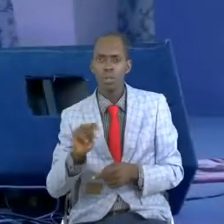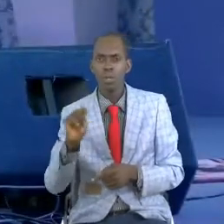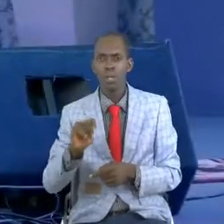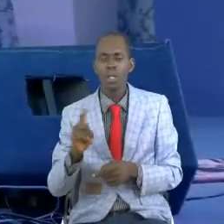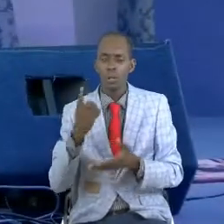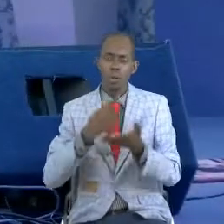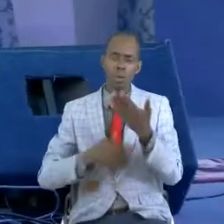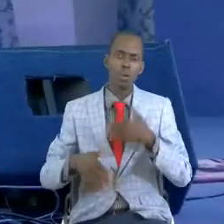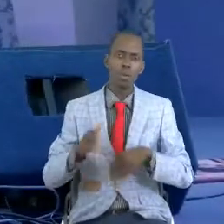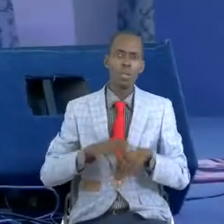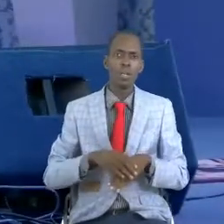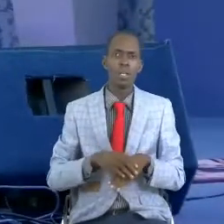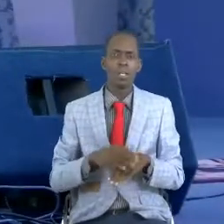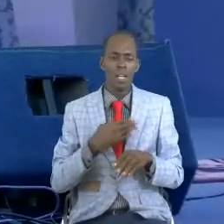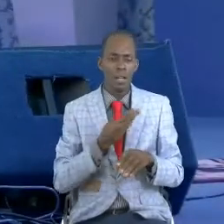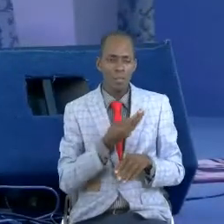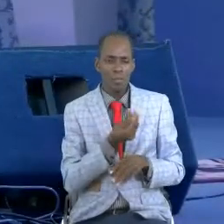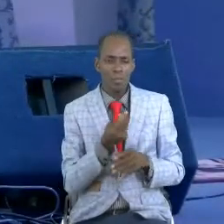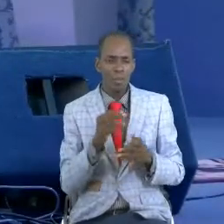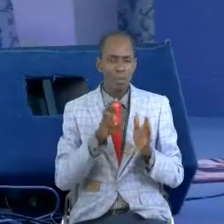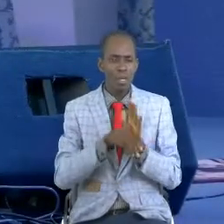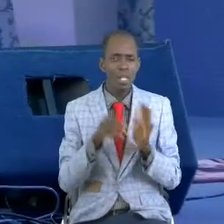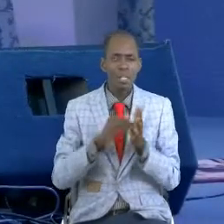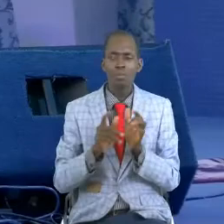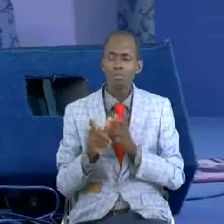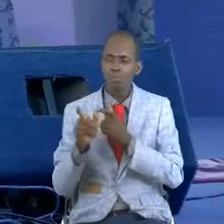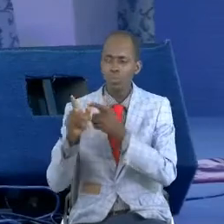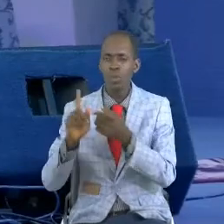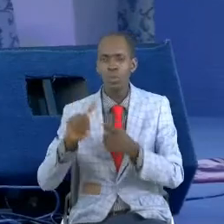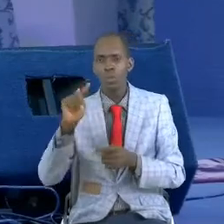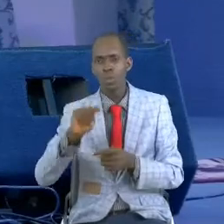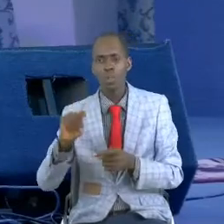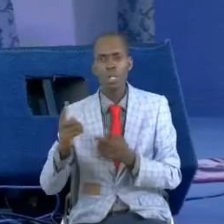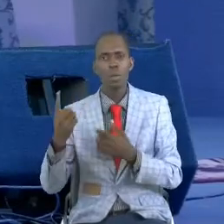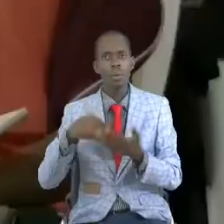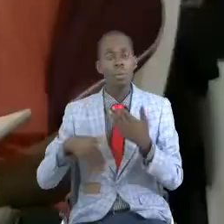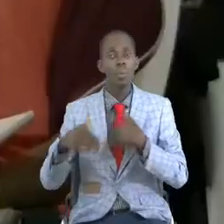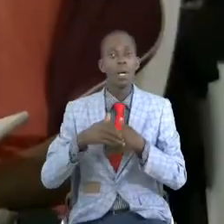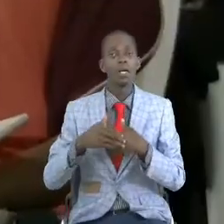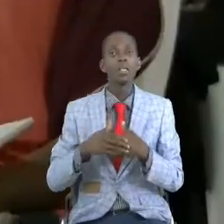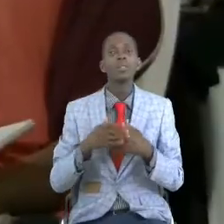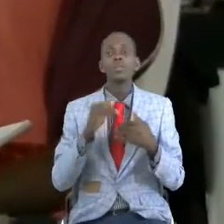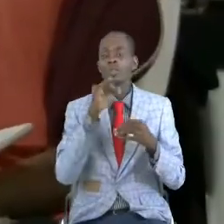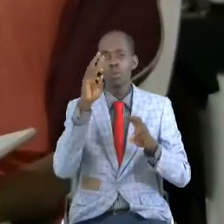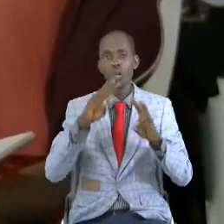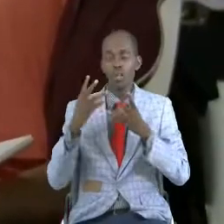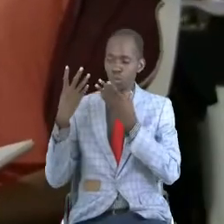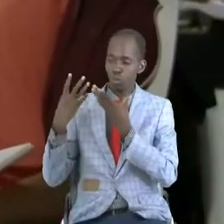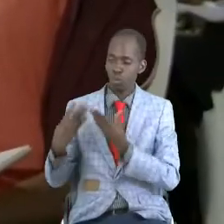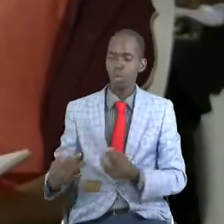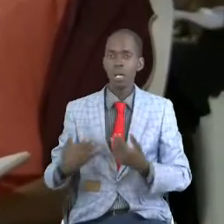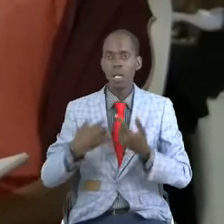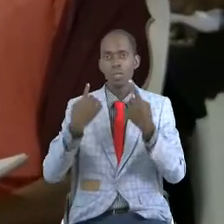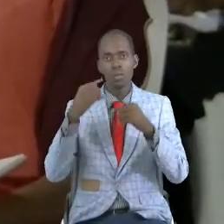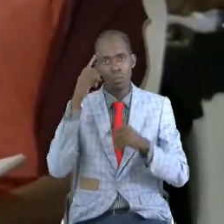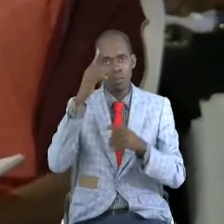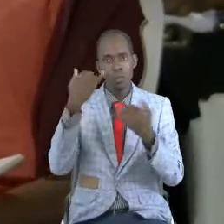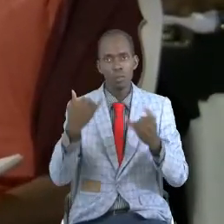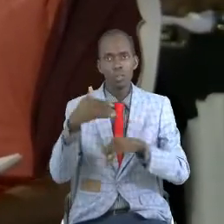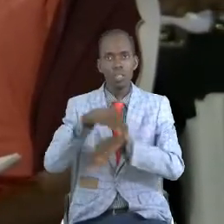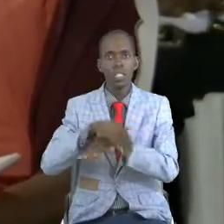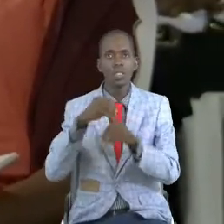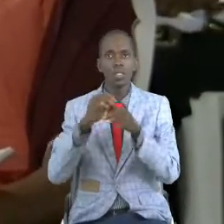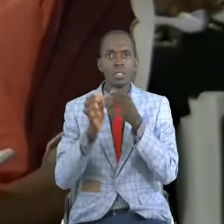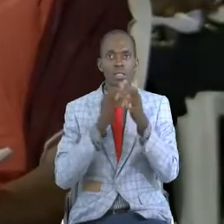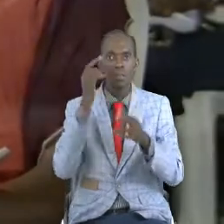and 15 minutes again you run and you come back solution has come tonight and then